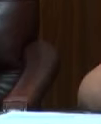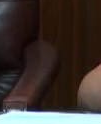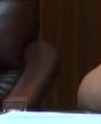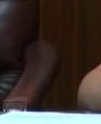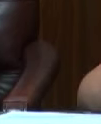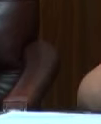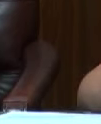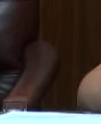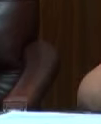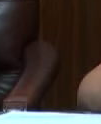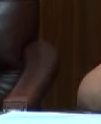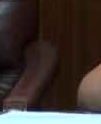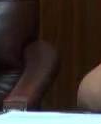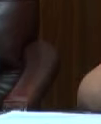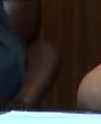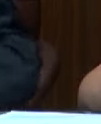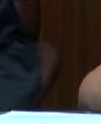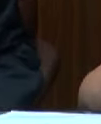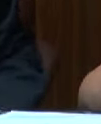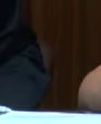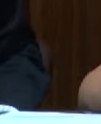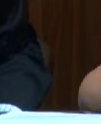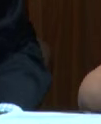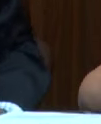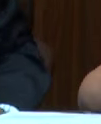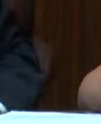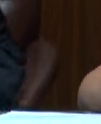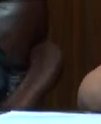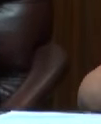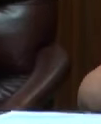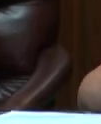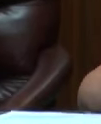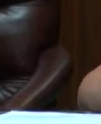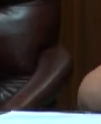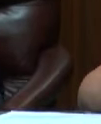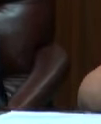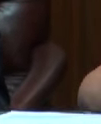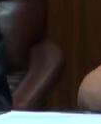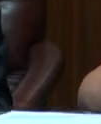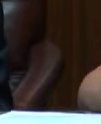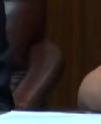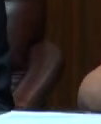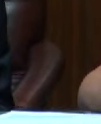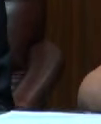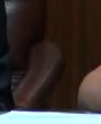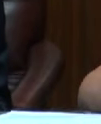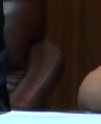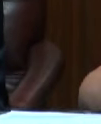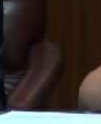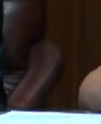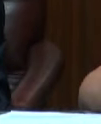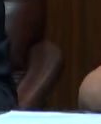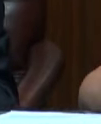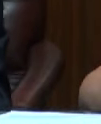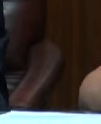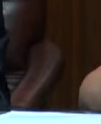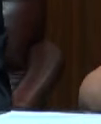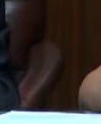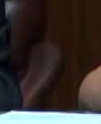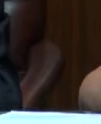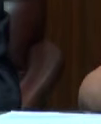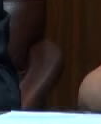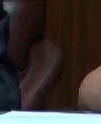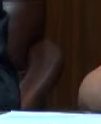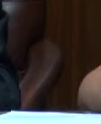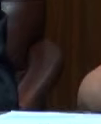certain structures in the city of Little Rock, Arkansas as structural fire and health hazards, to provide for summary abatement procedures, to direct city staff to take